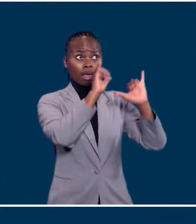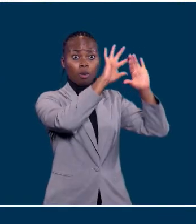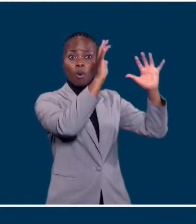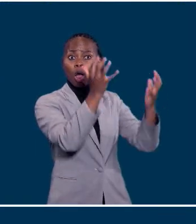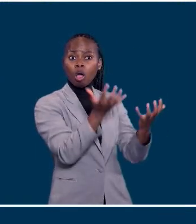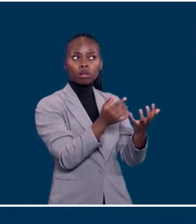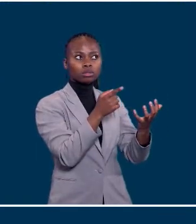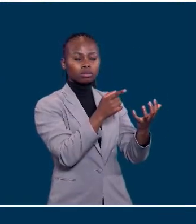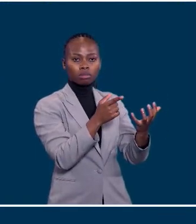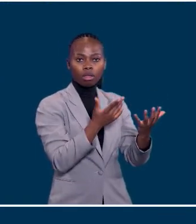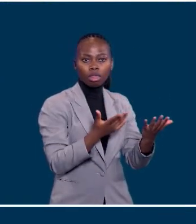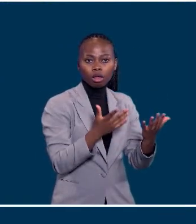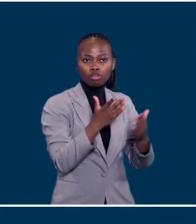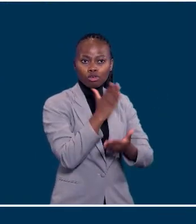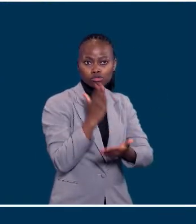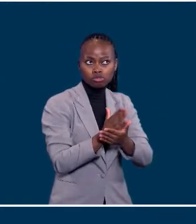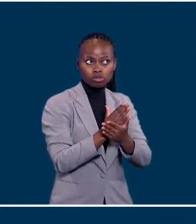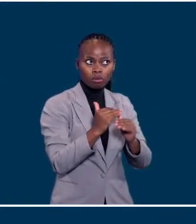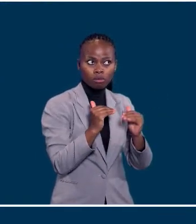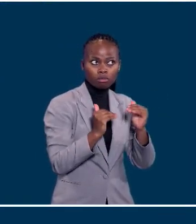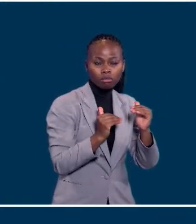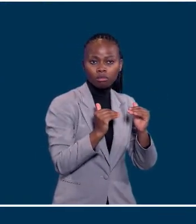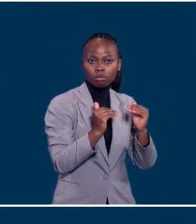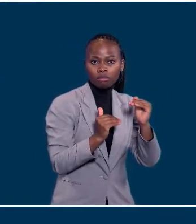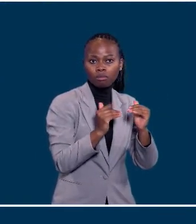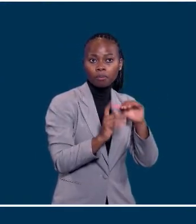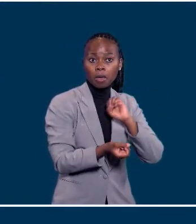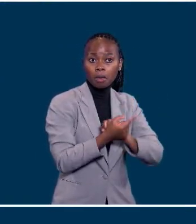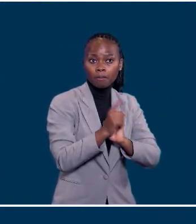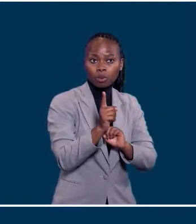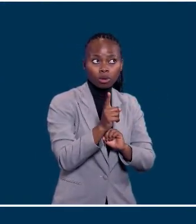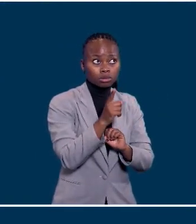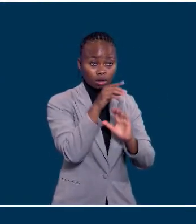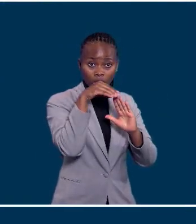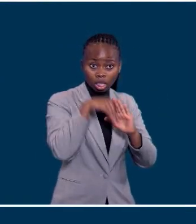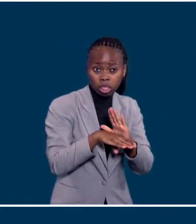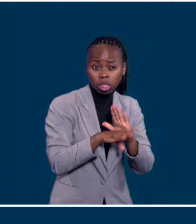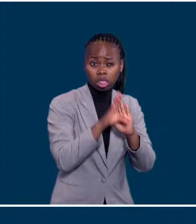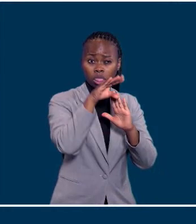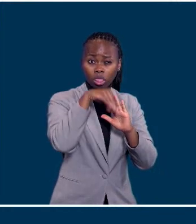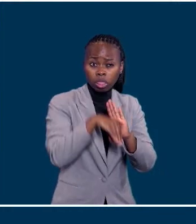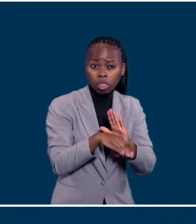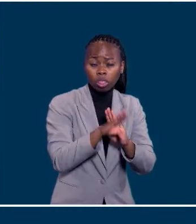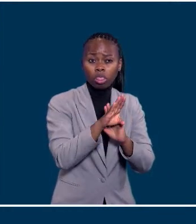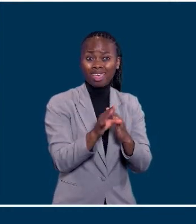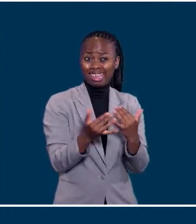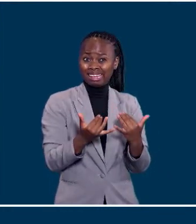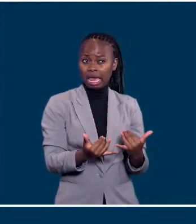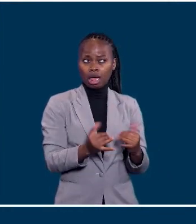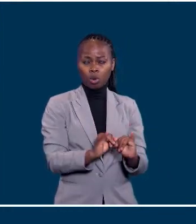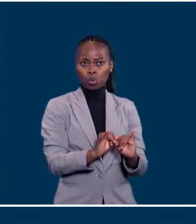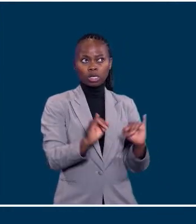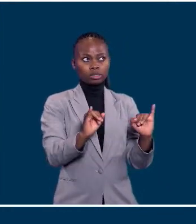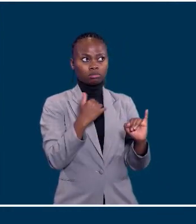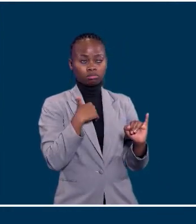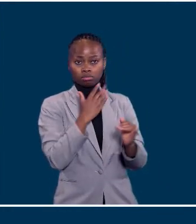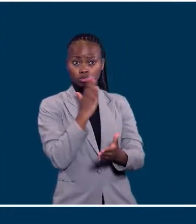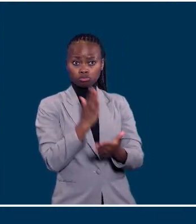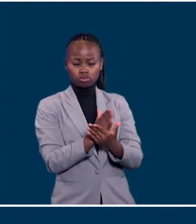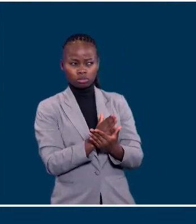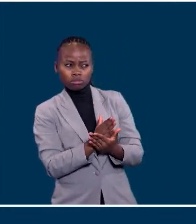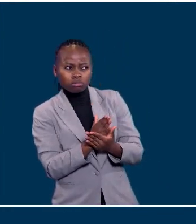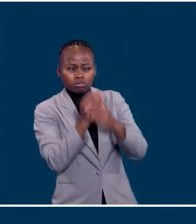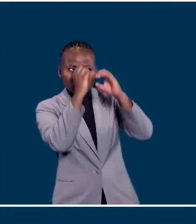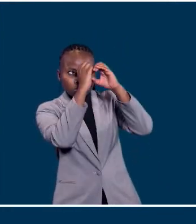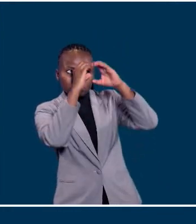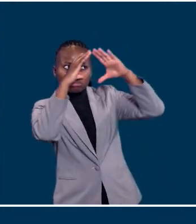is in that global environment. Current conditions look hard to read. Policy is equally